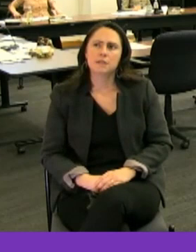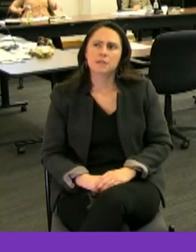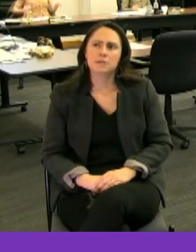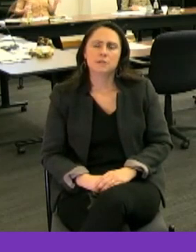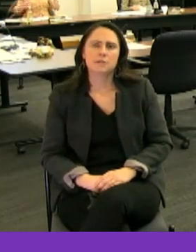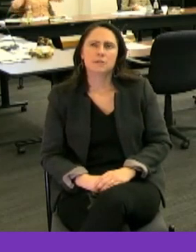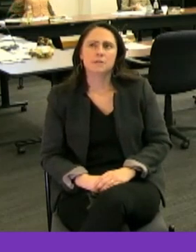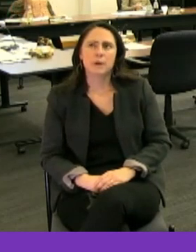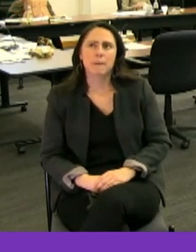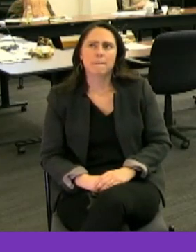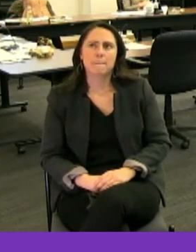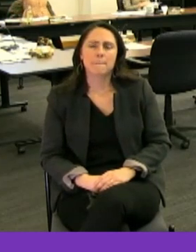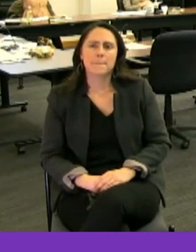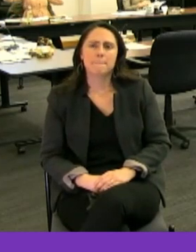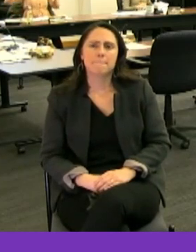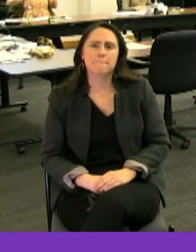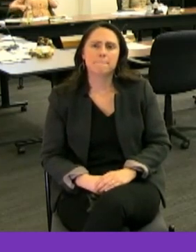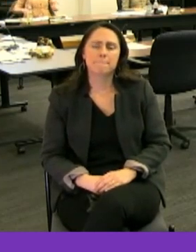Okay. Hold on.